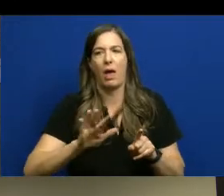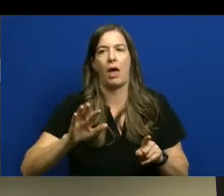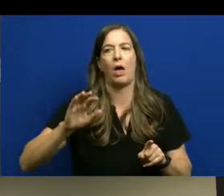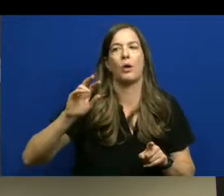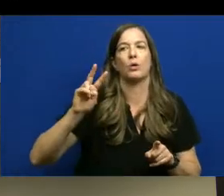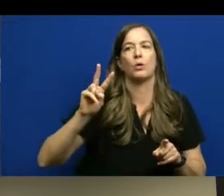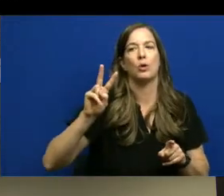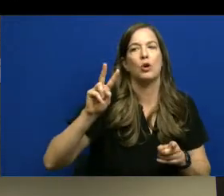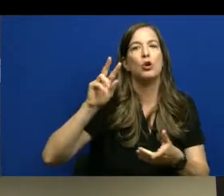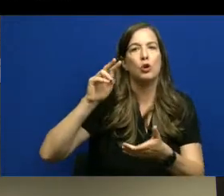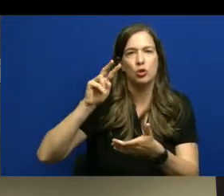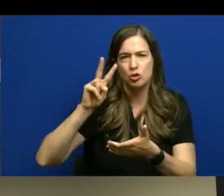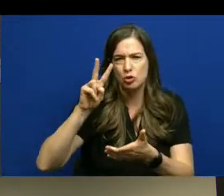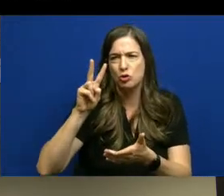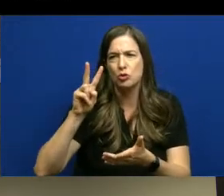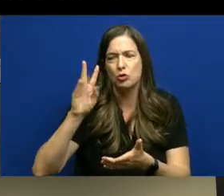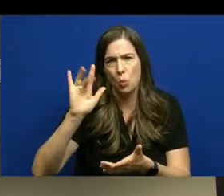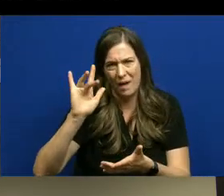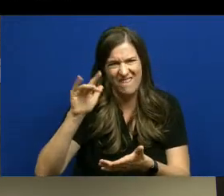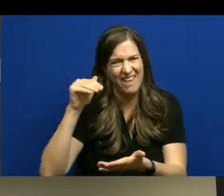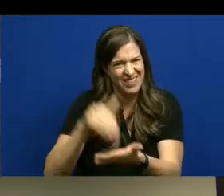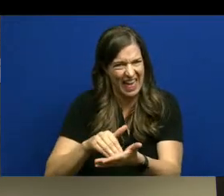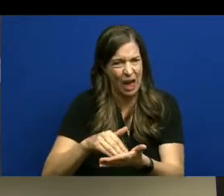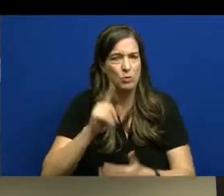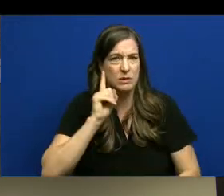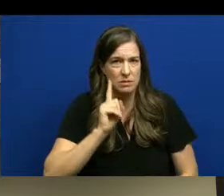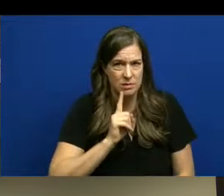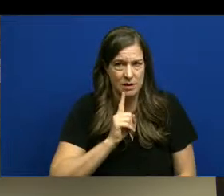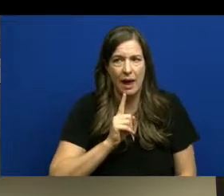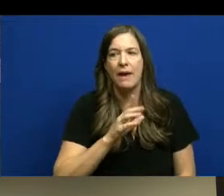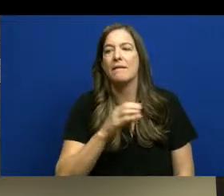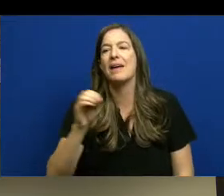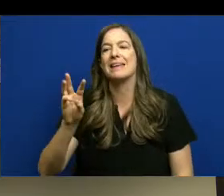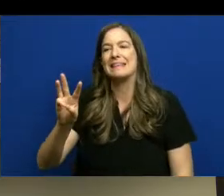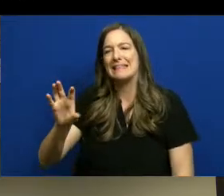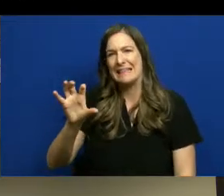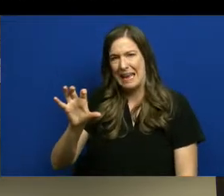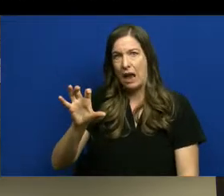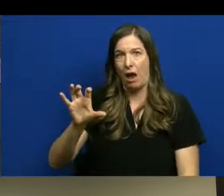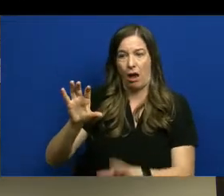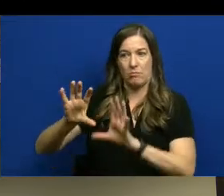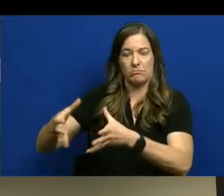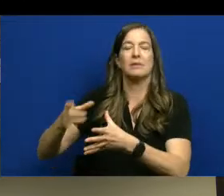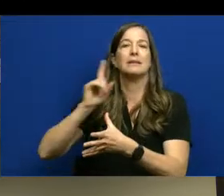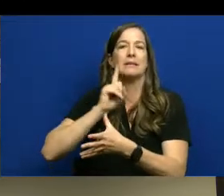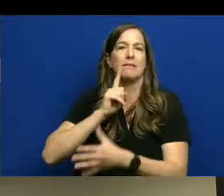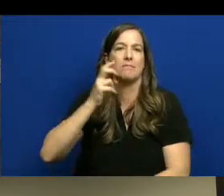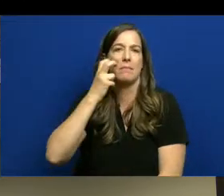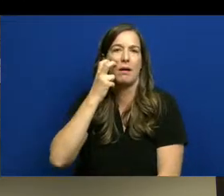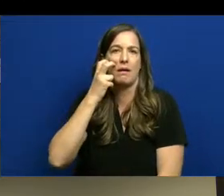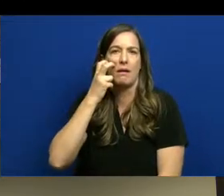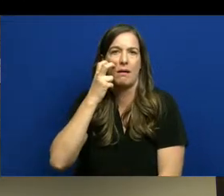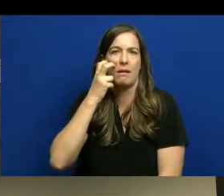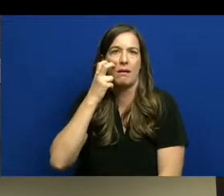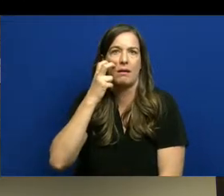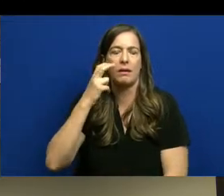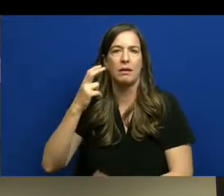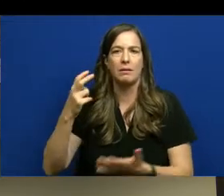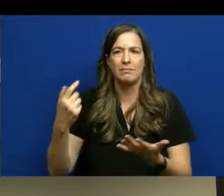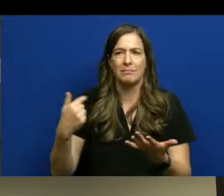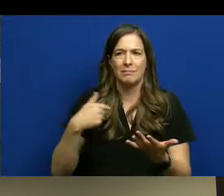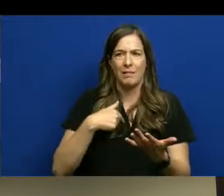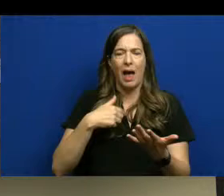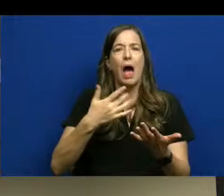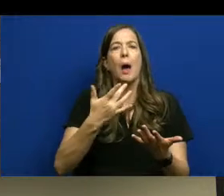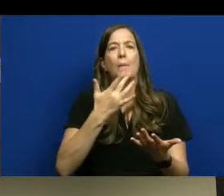a 13-year employee with the state, I would rather see us have a leader than a deaf person. If that